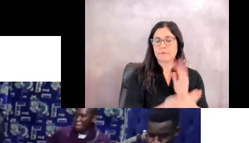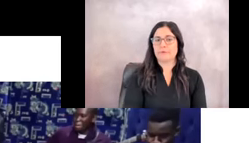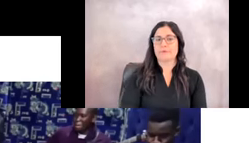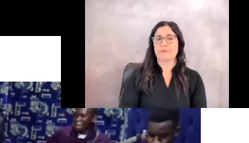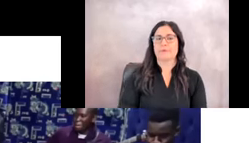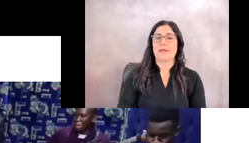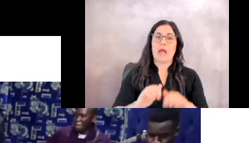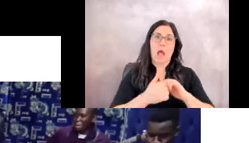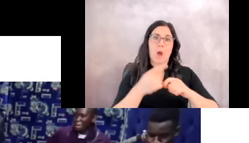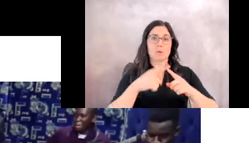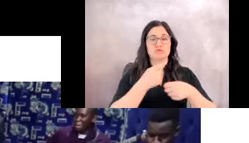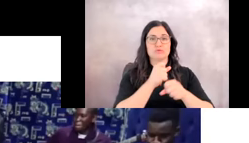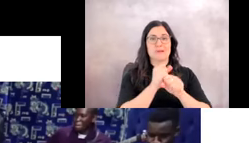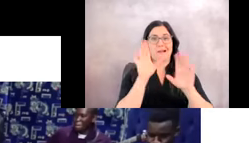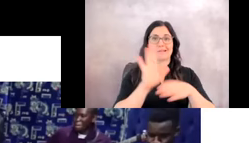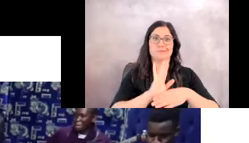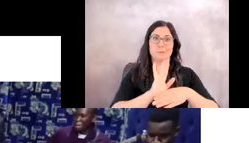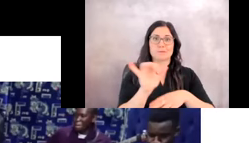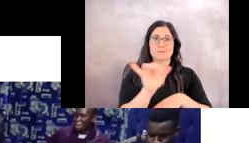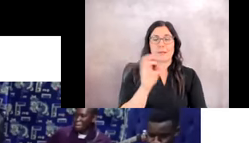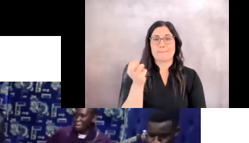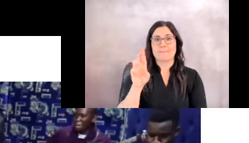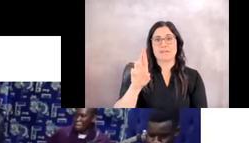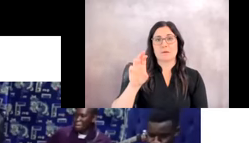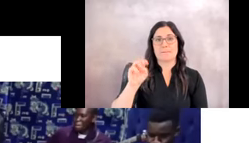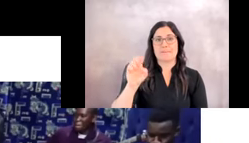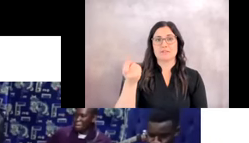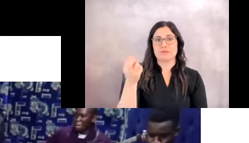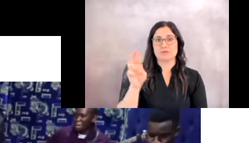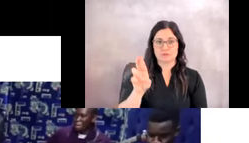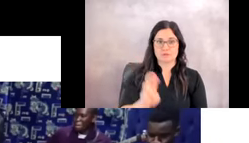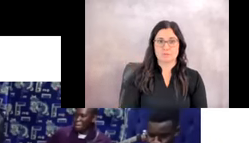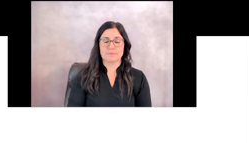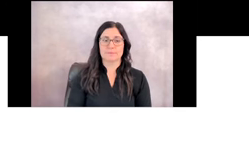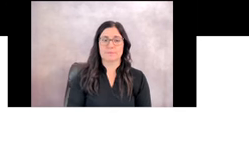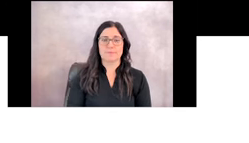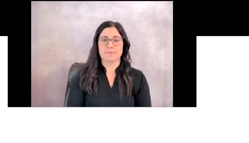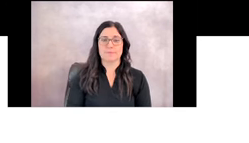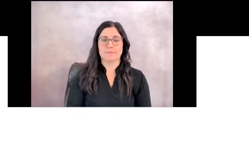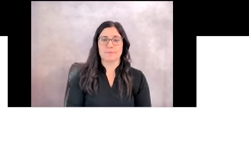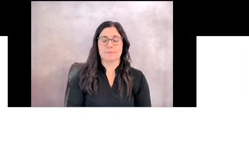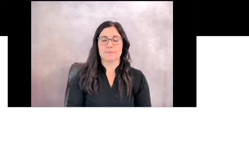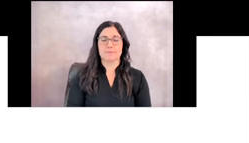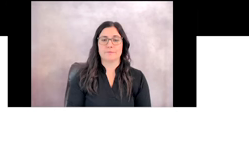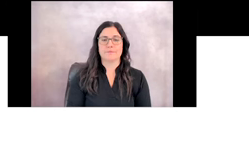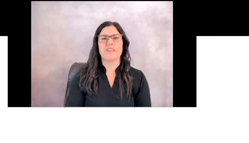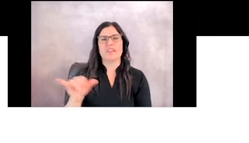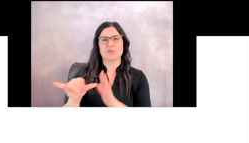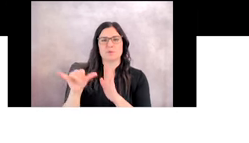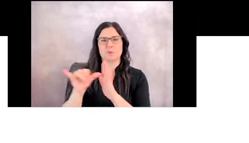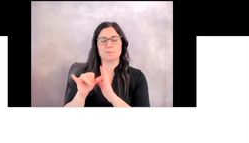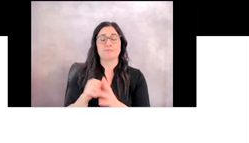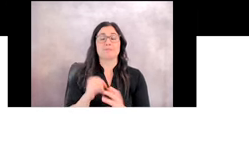How to create awesome videos like Mr. Messenger on YouTube. Ideas